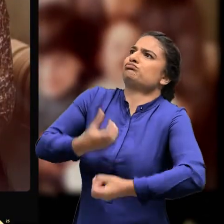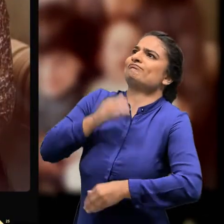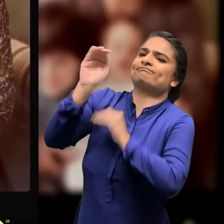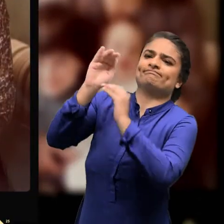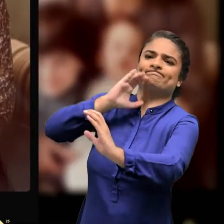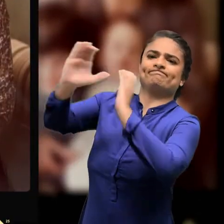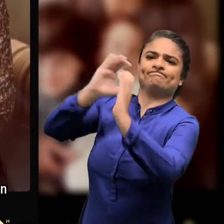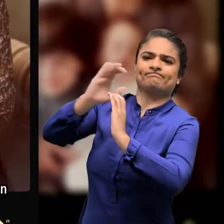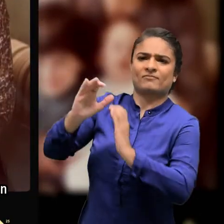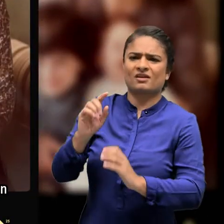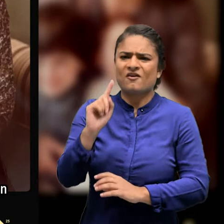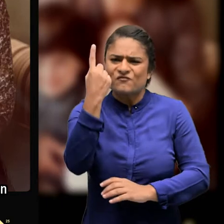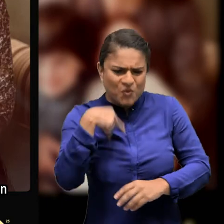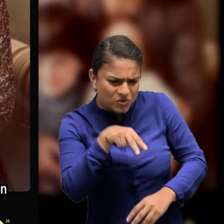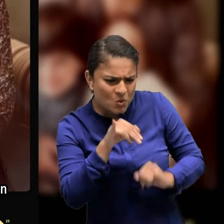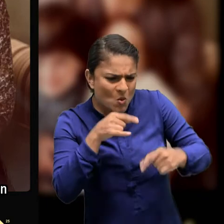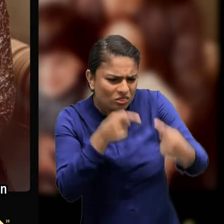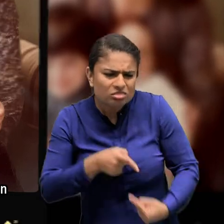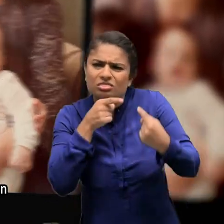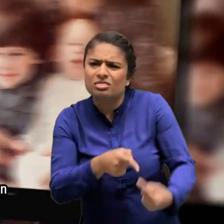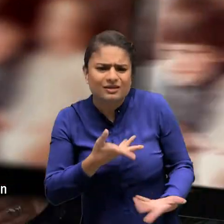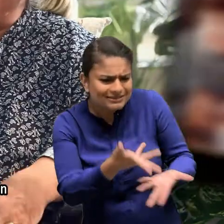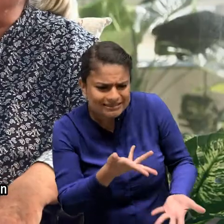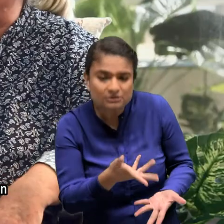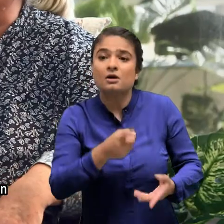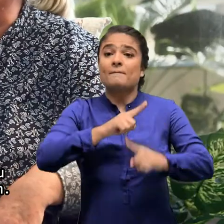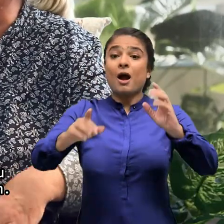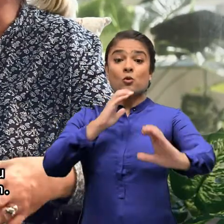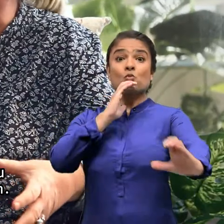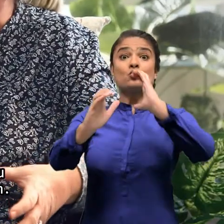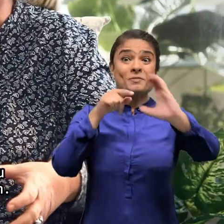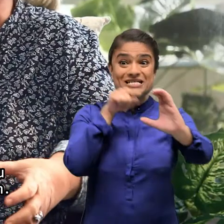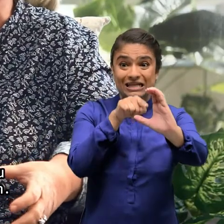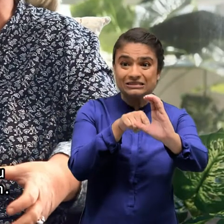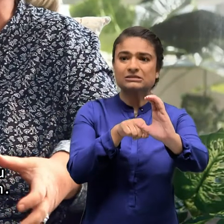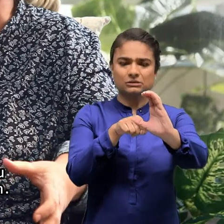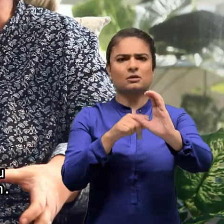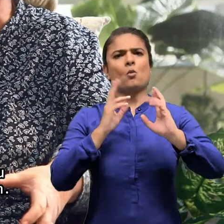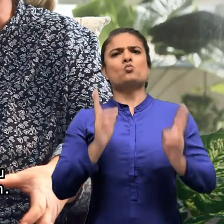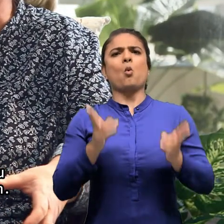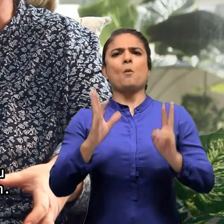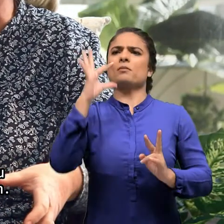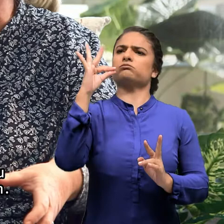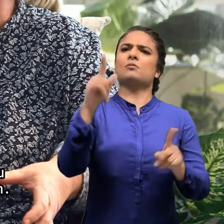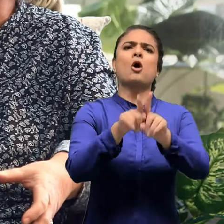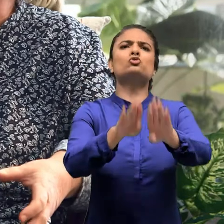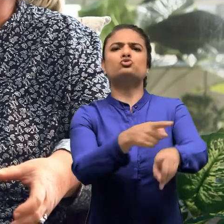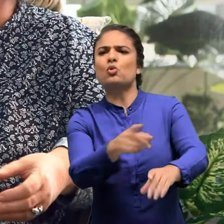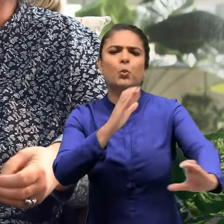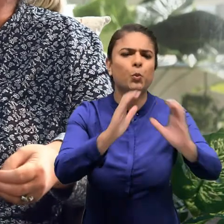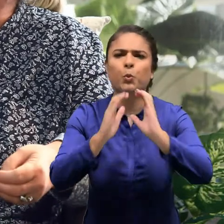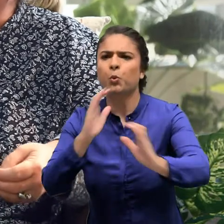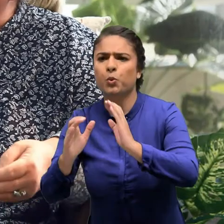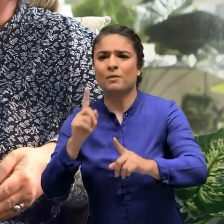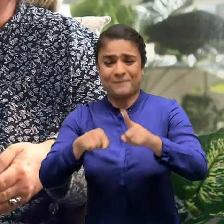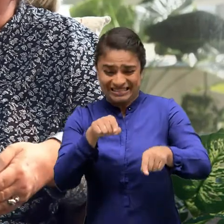me what she needed, but the risk always was that we wouldn't engage with her in normal conversation like you would your other children. So